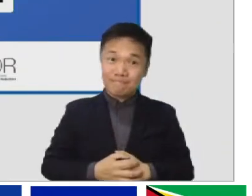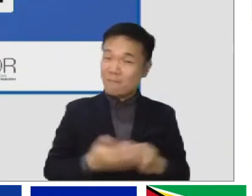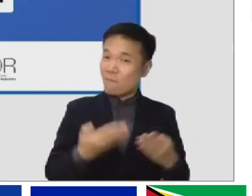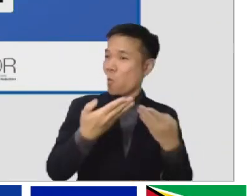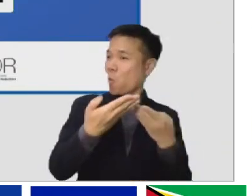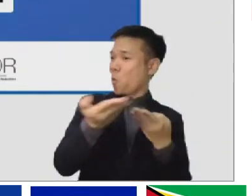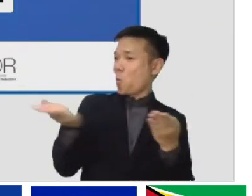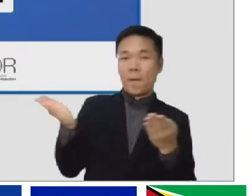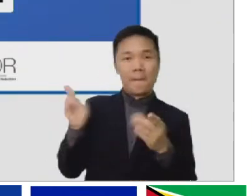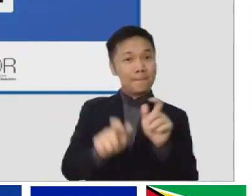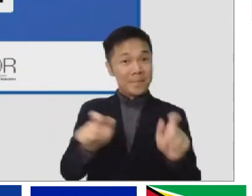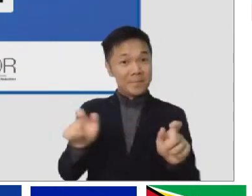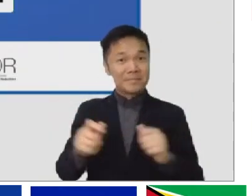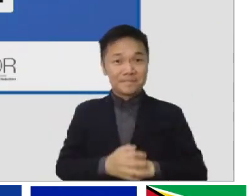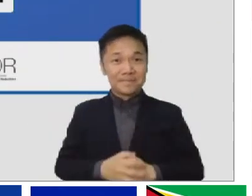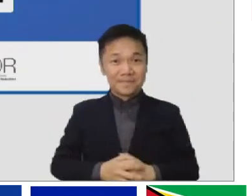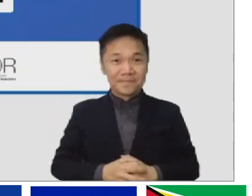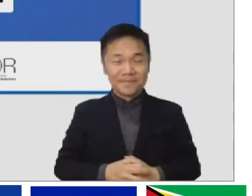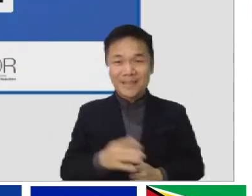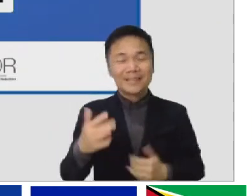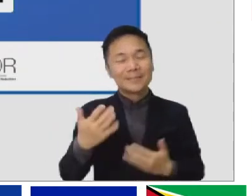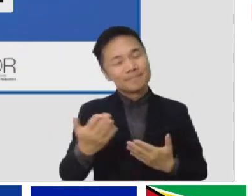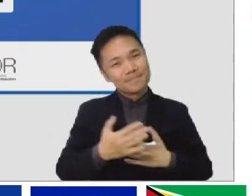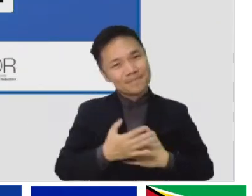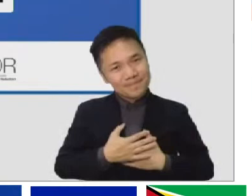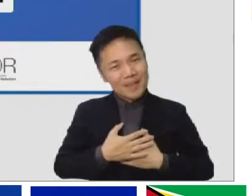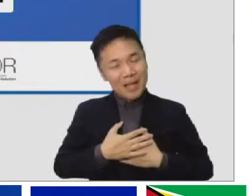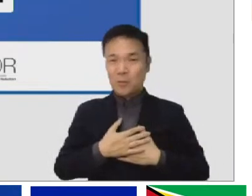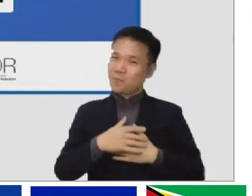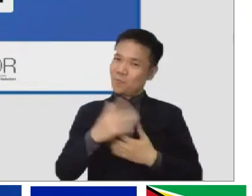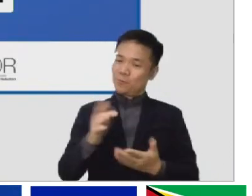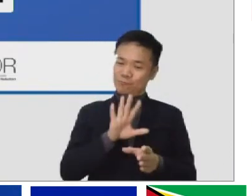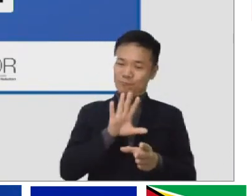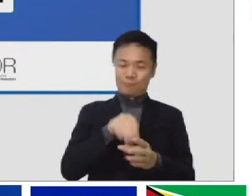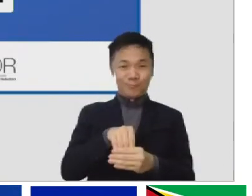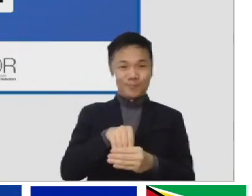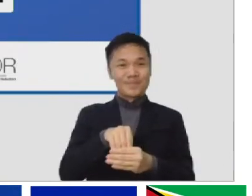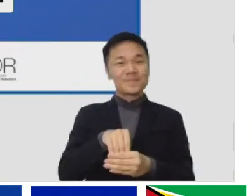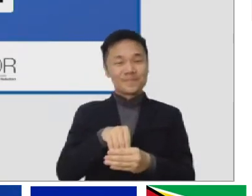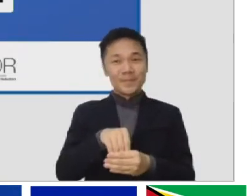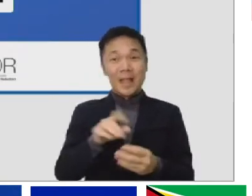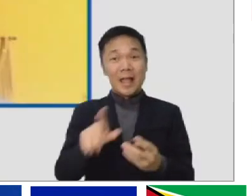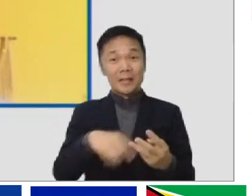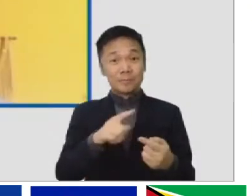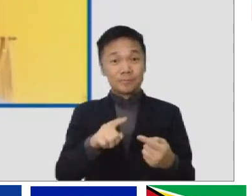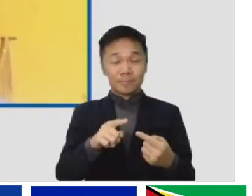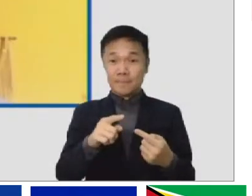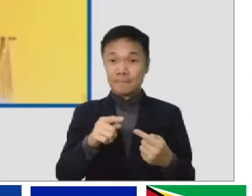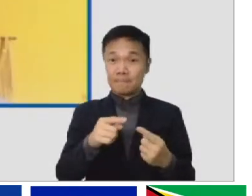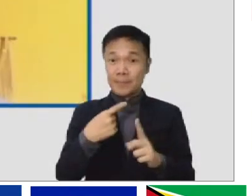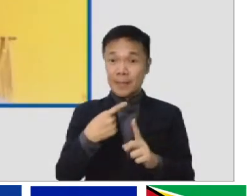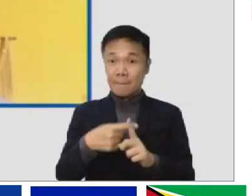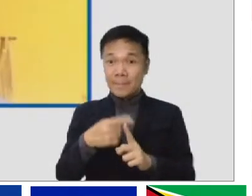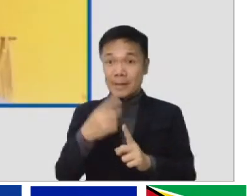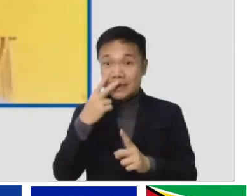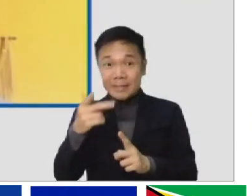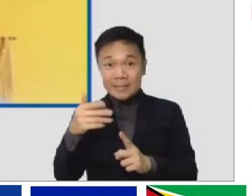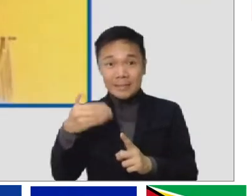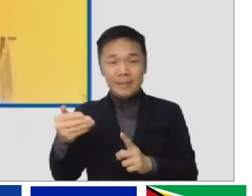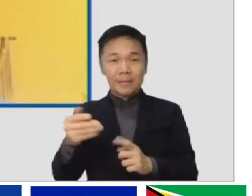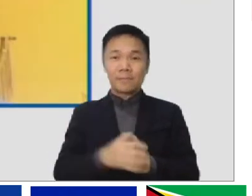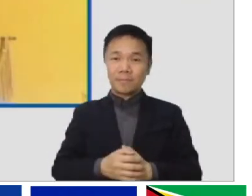for interacting. You can also go through this code, and please join us